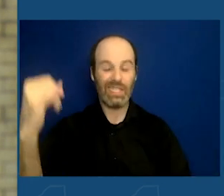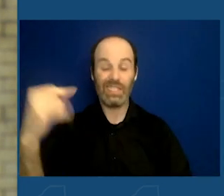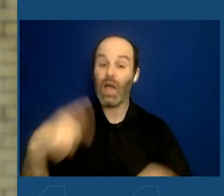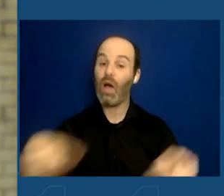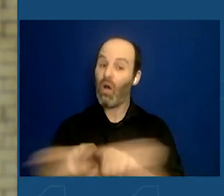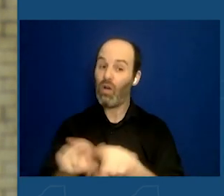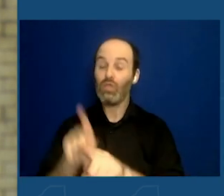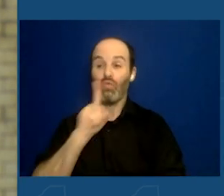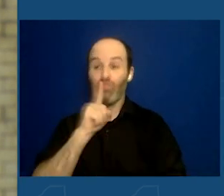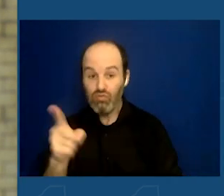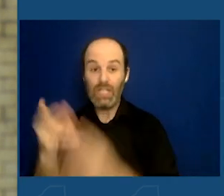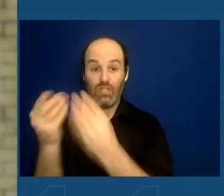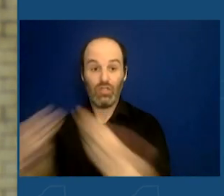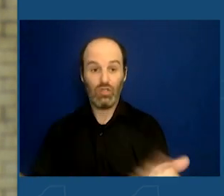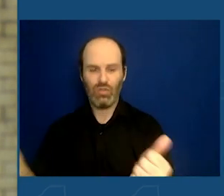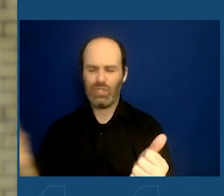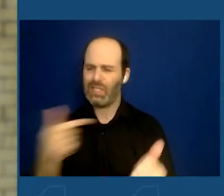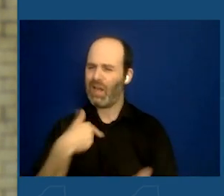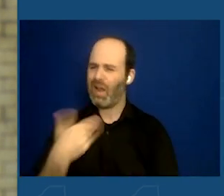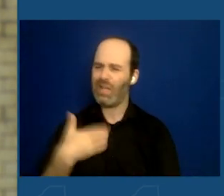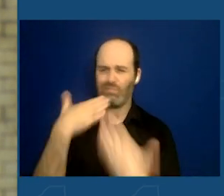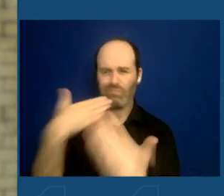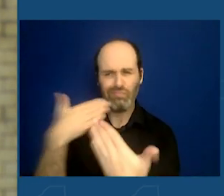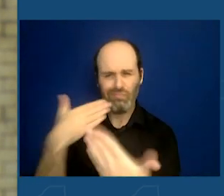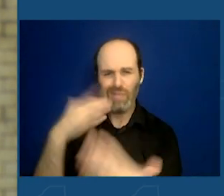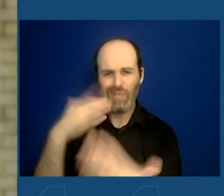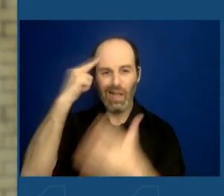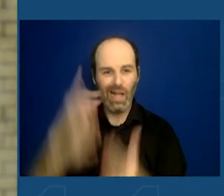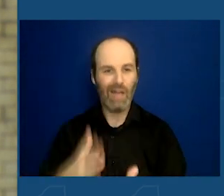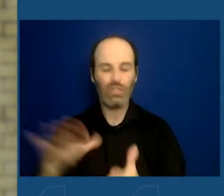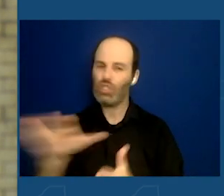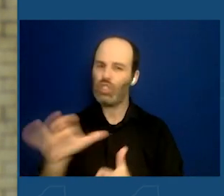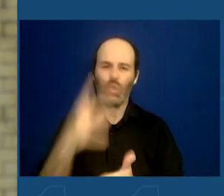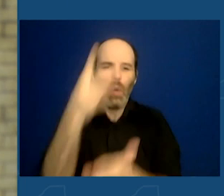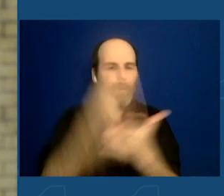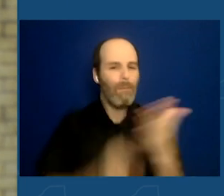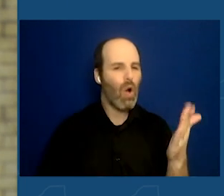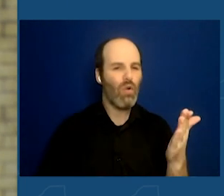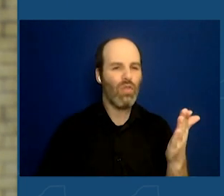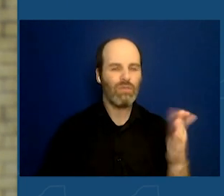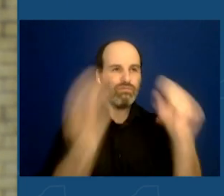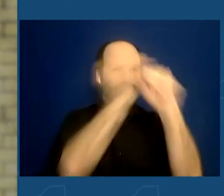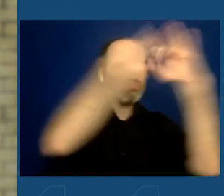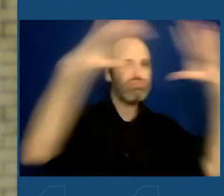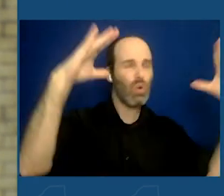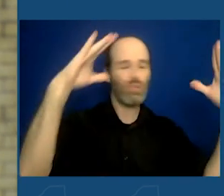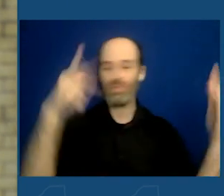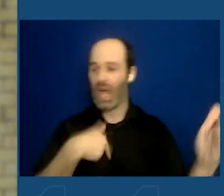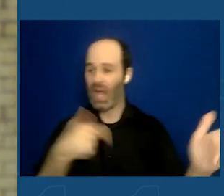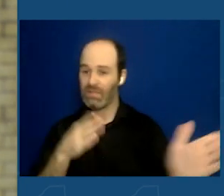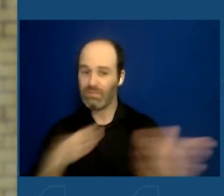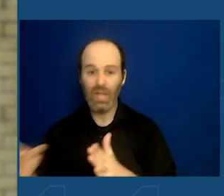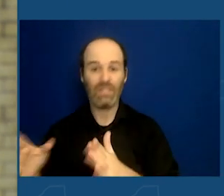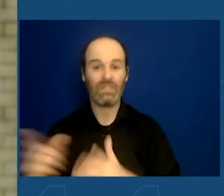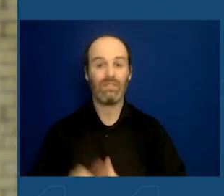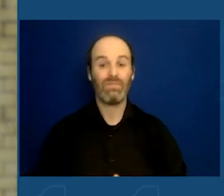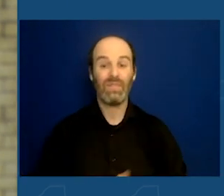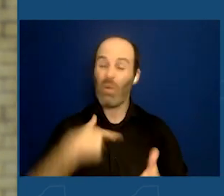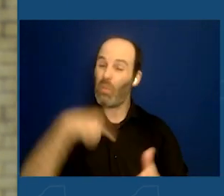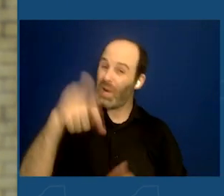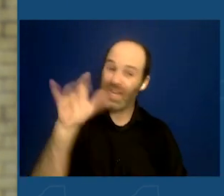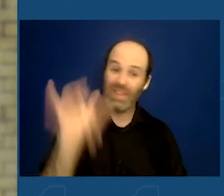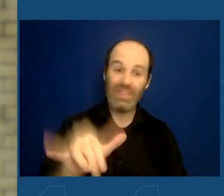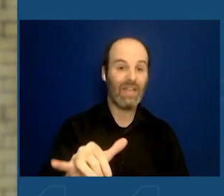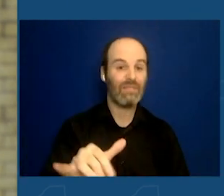salute the governor, because she's doing both today. And that's something that we need in this state. I thank you for that.